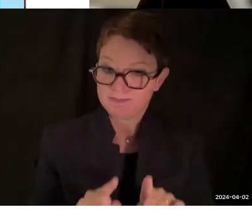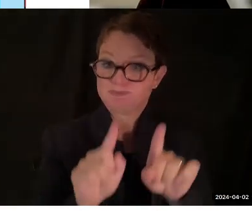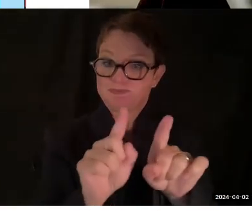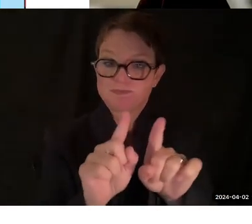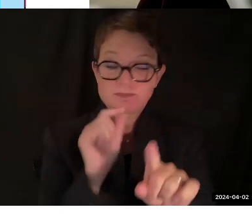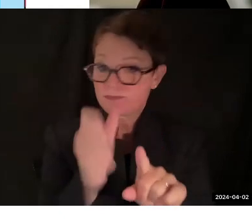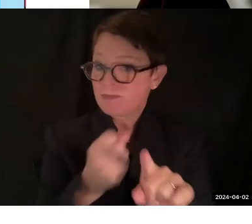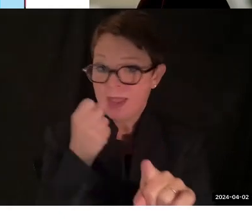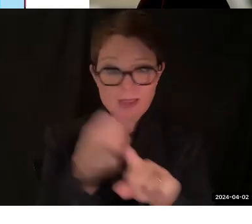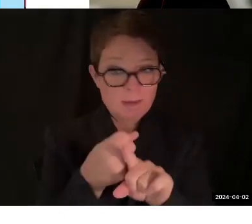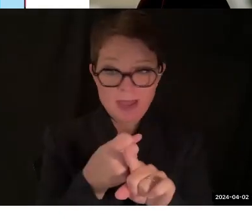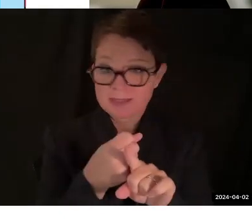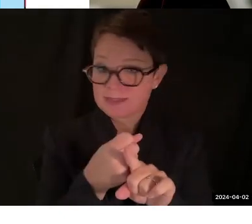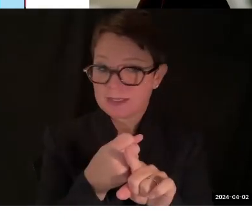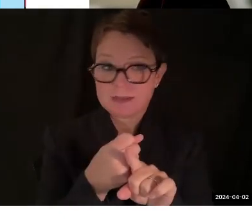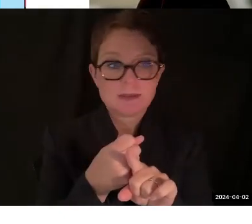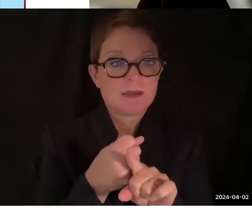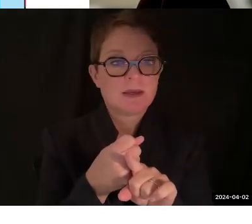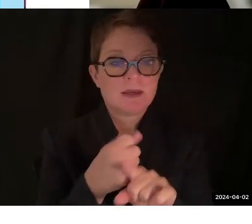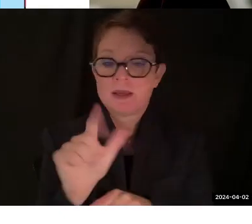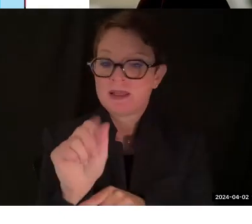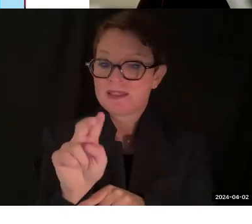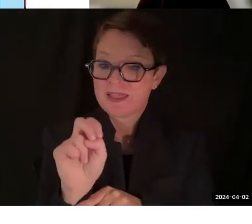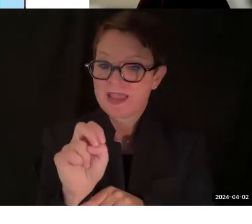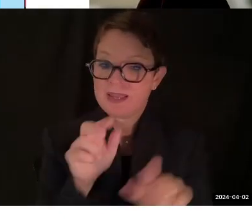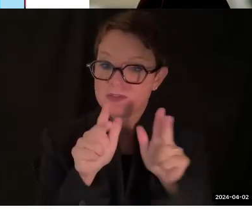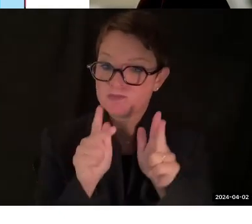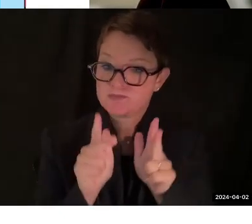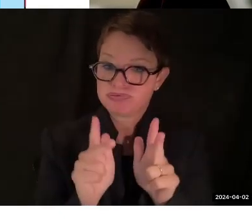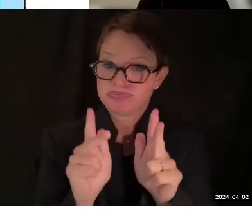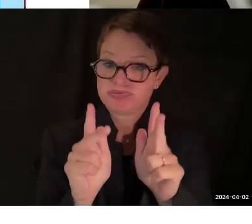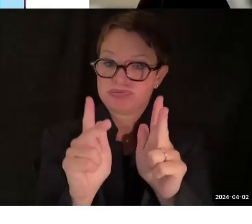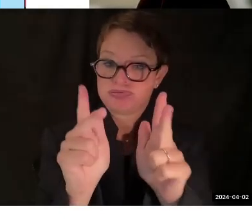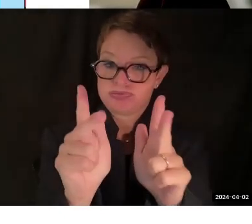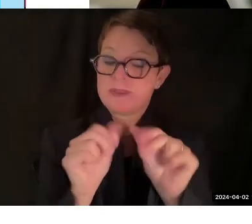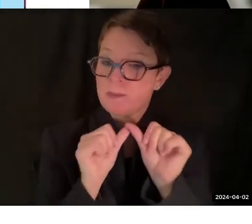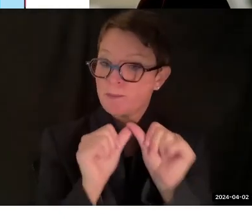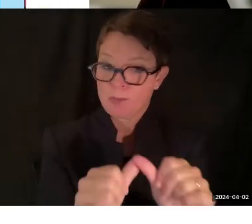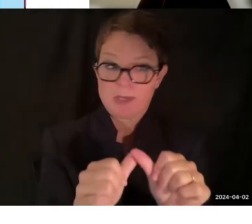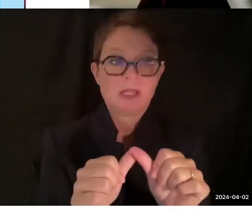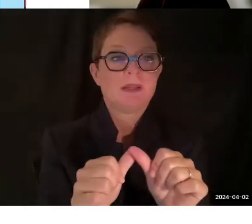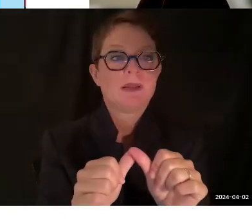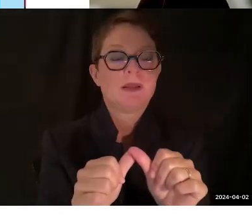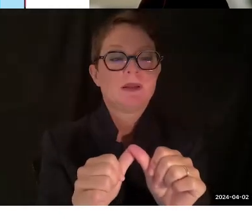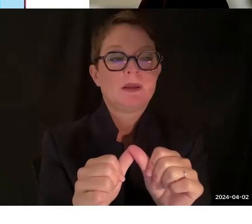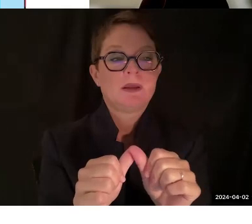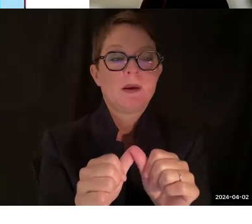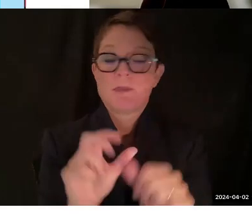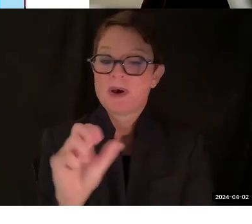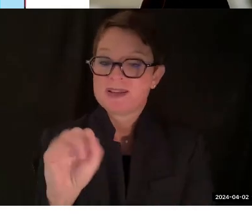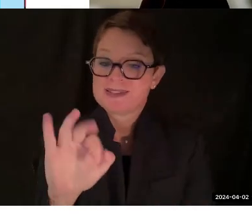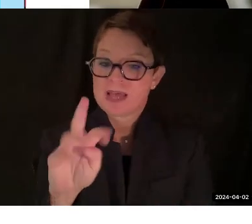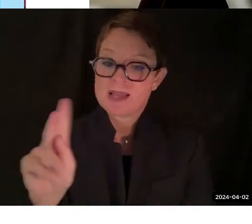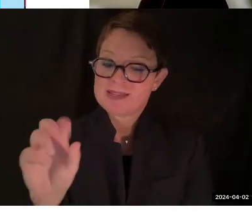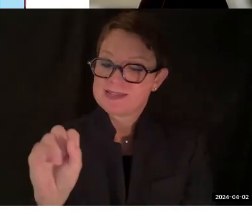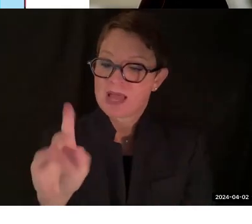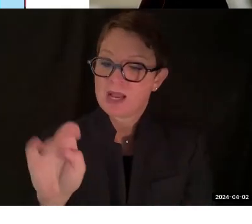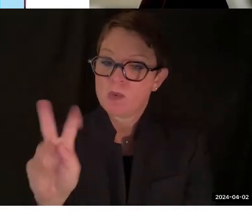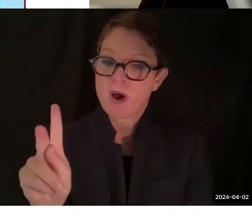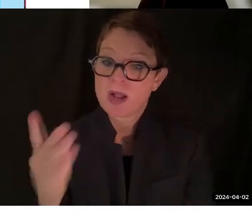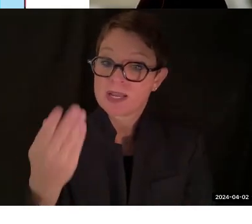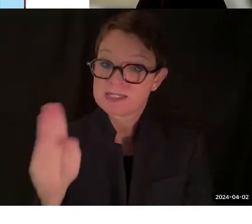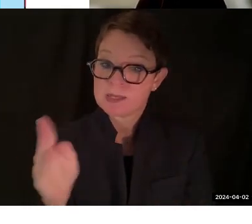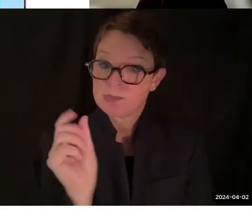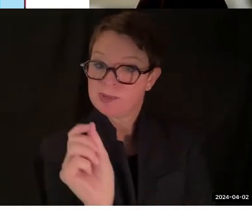not impacting the lanes of traffic at all in the permanent condition. We are extending the sidewalk, which you can see is that